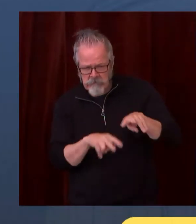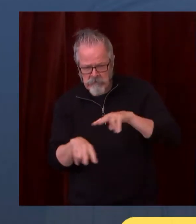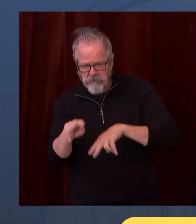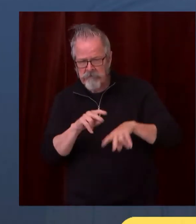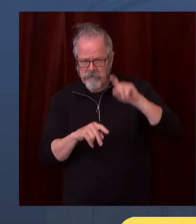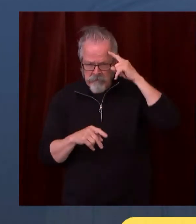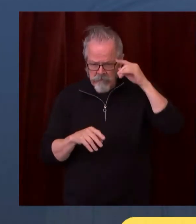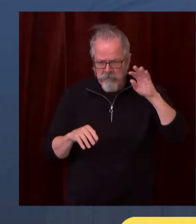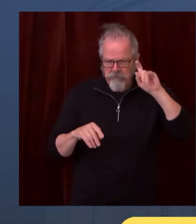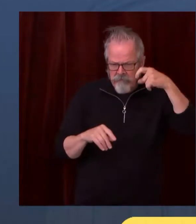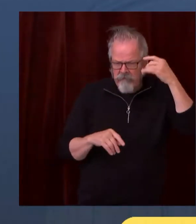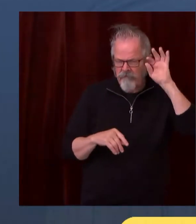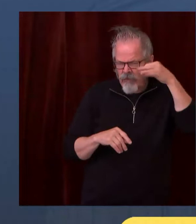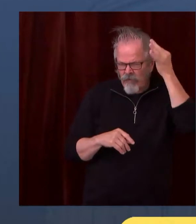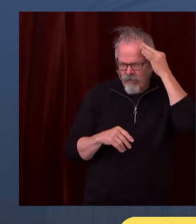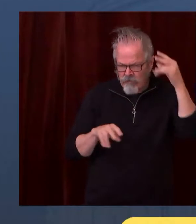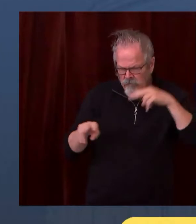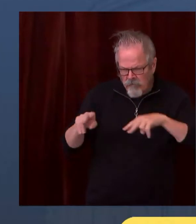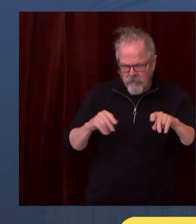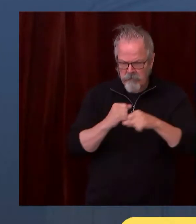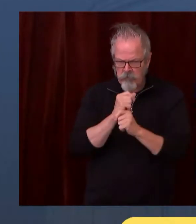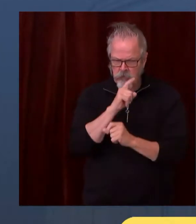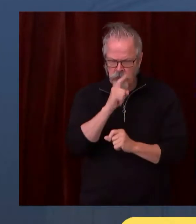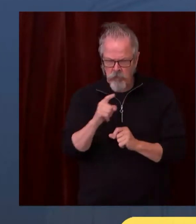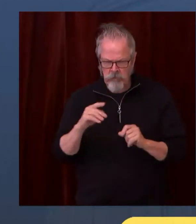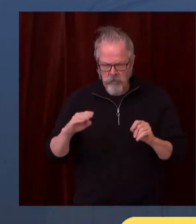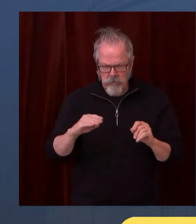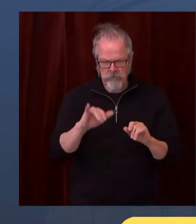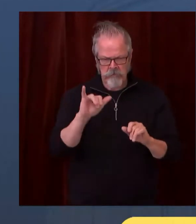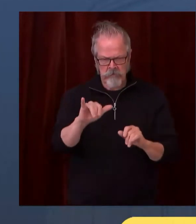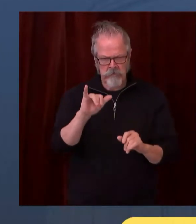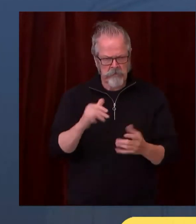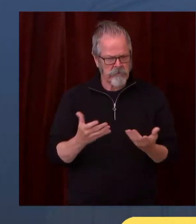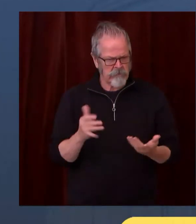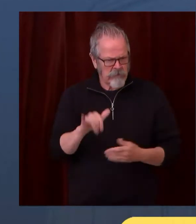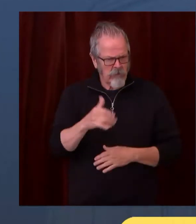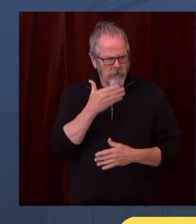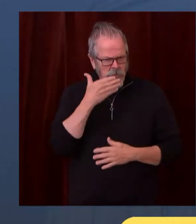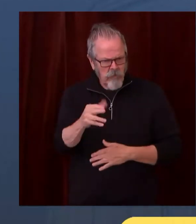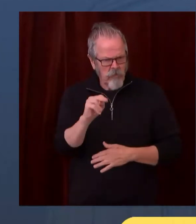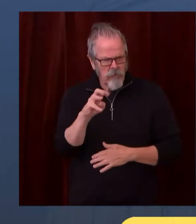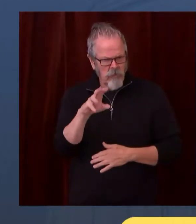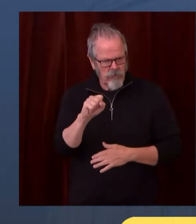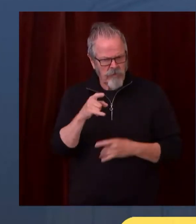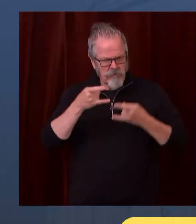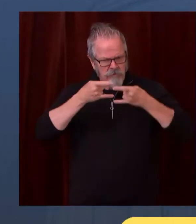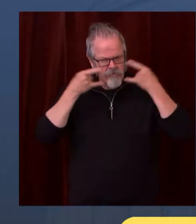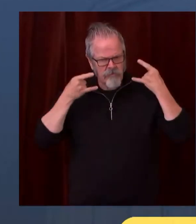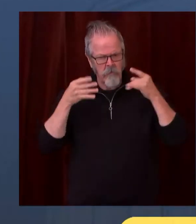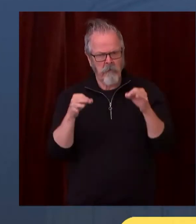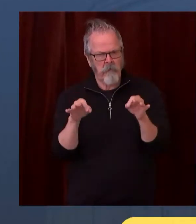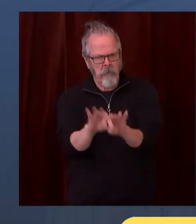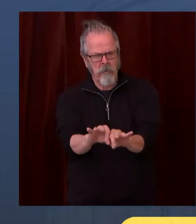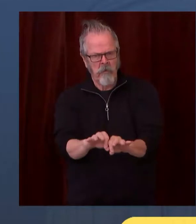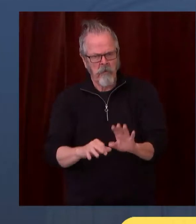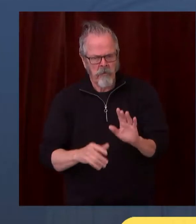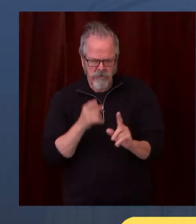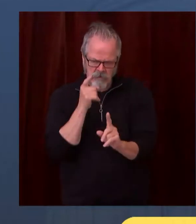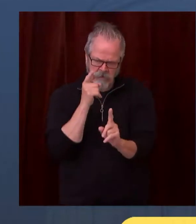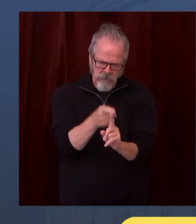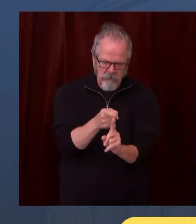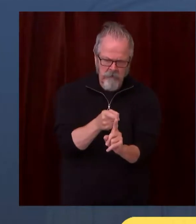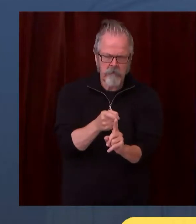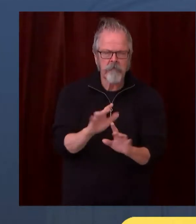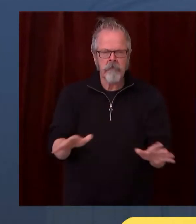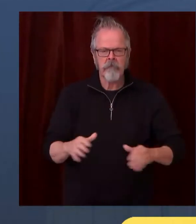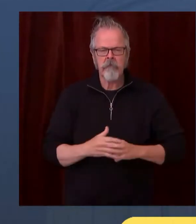and so there is some additional good news for us. Now, here's a perspective that I think we just